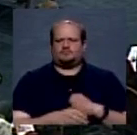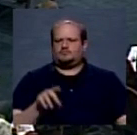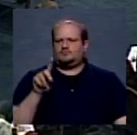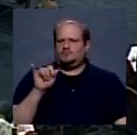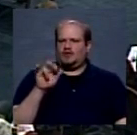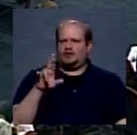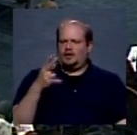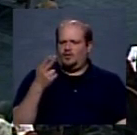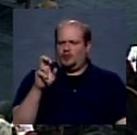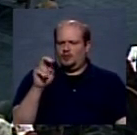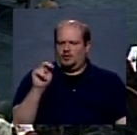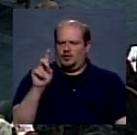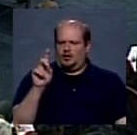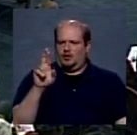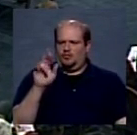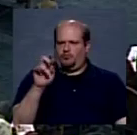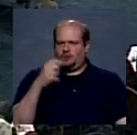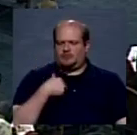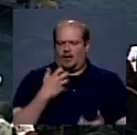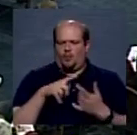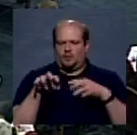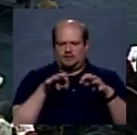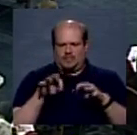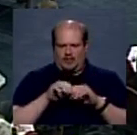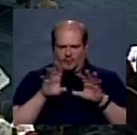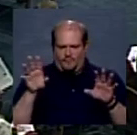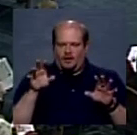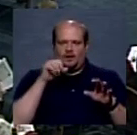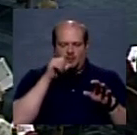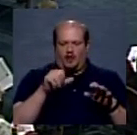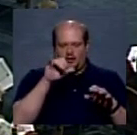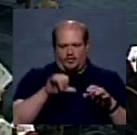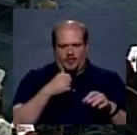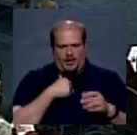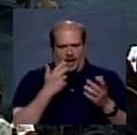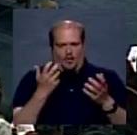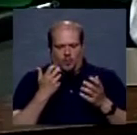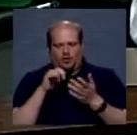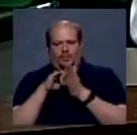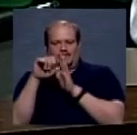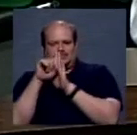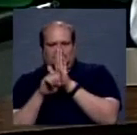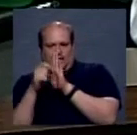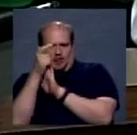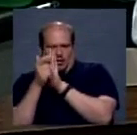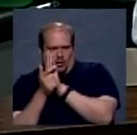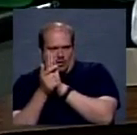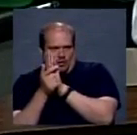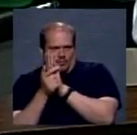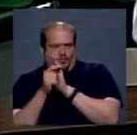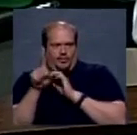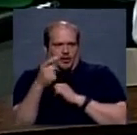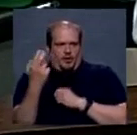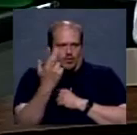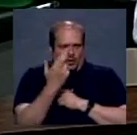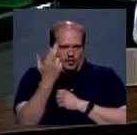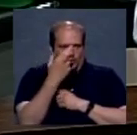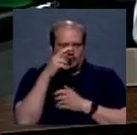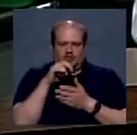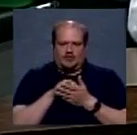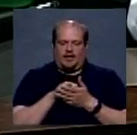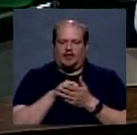Director Hendricks, yes. I just want to clarify, it's not that I wanted it was a state law. And the only reason why it's a sidewalk